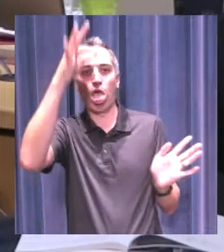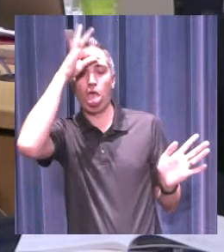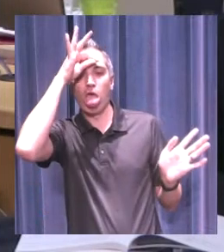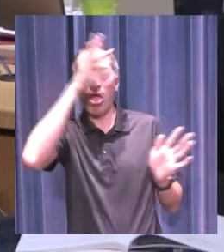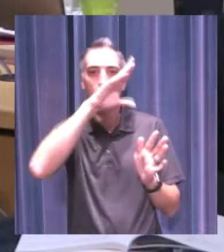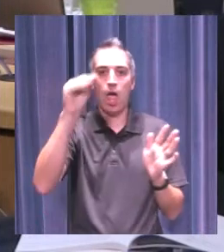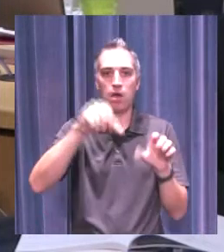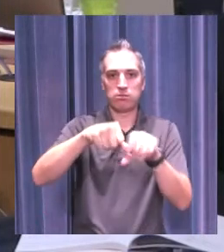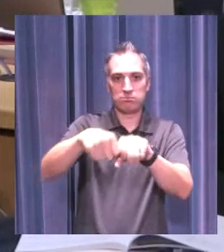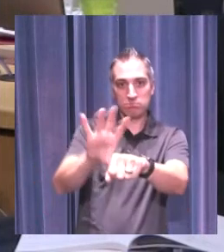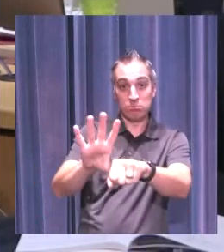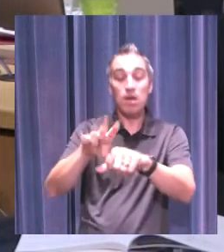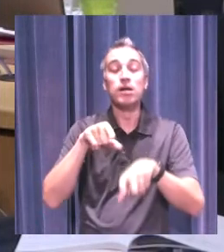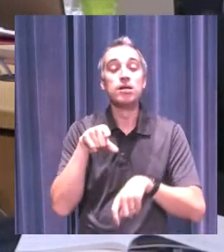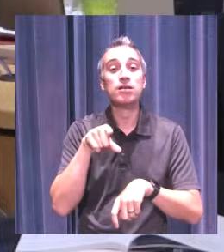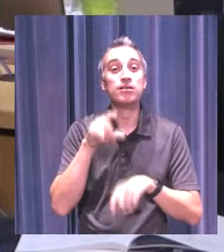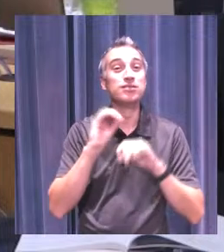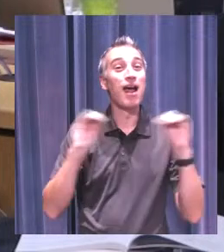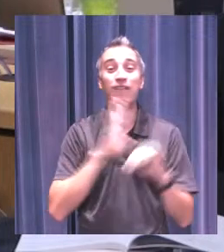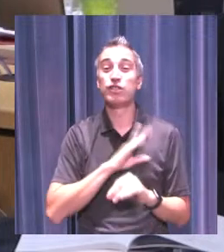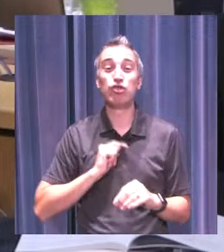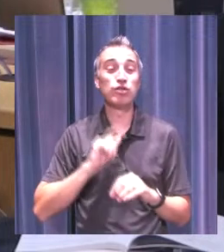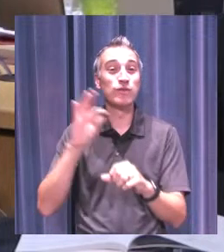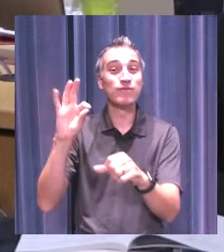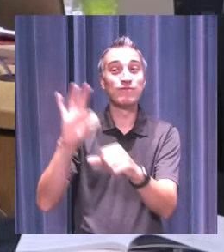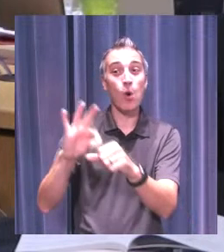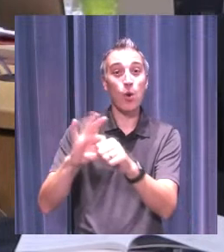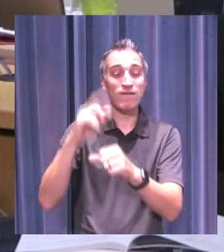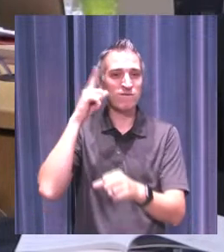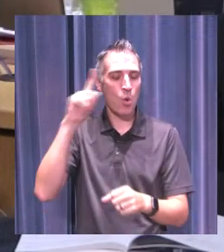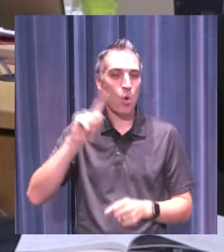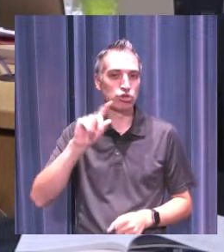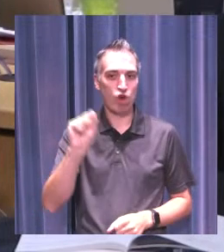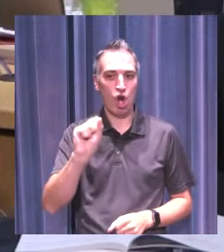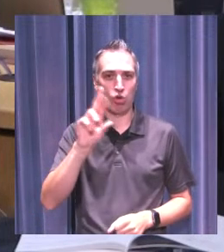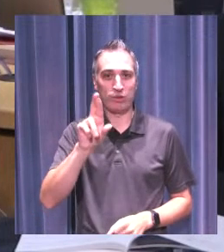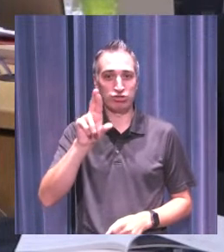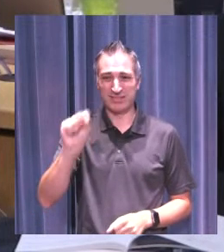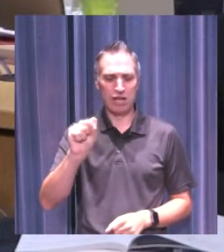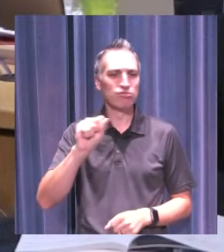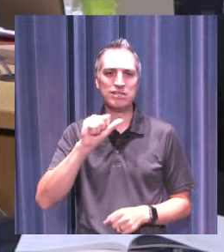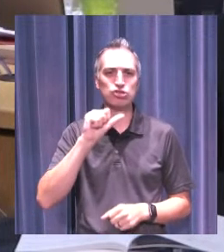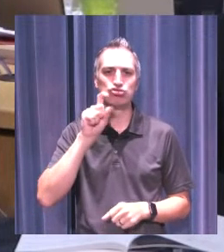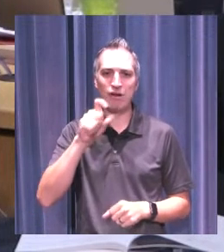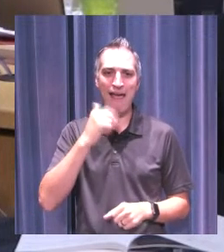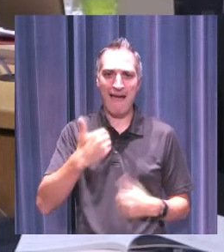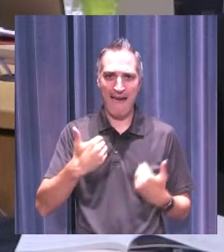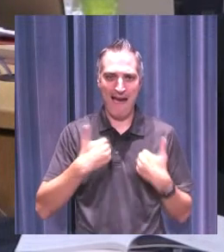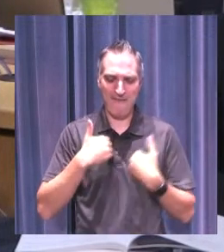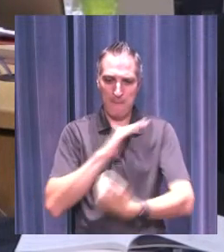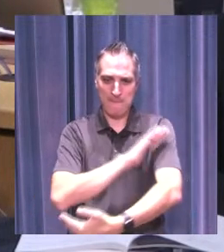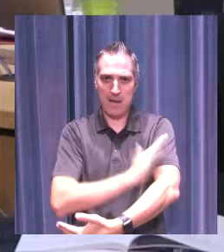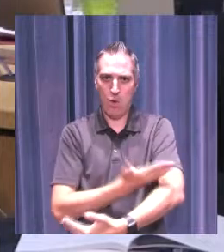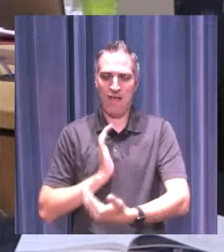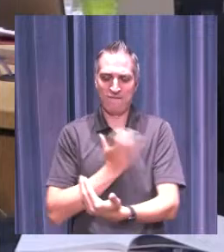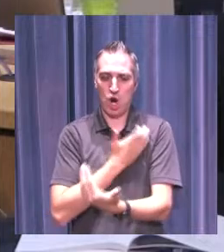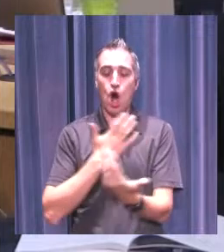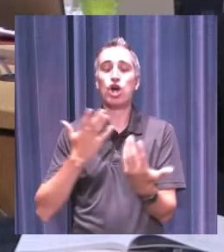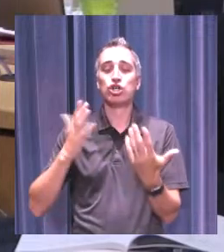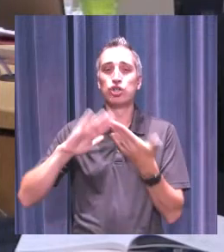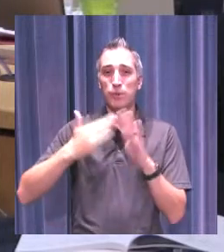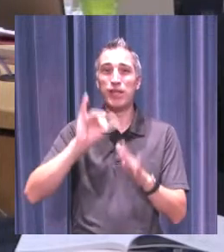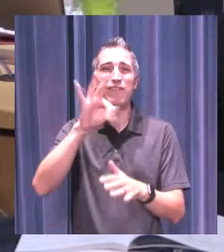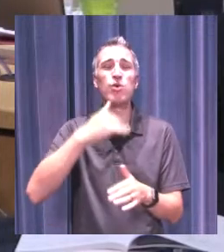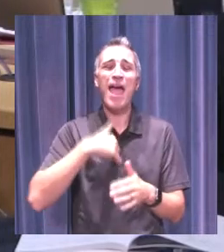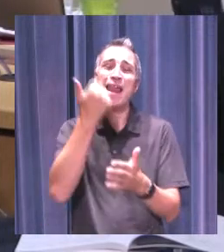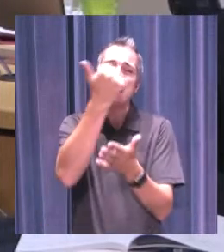ineptitude. None of the trustees that voted for Richardson Snell are fit to hold a position of power in our community. If you had any shred of integrity, you would